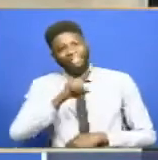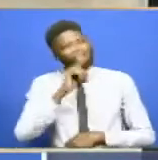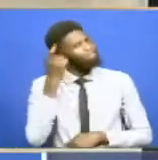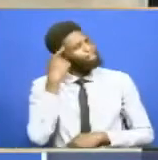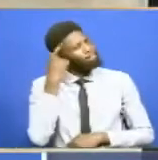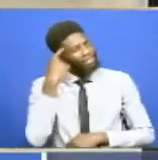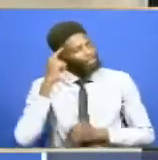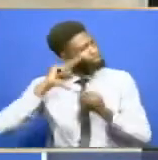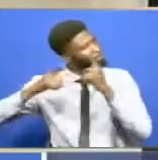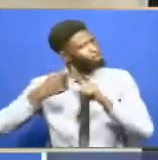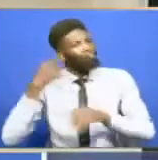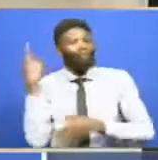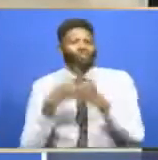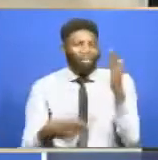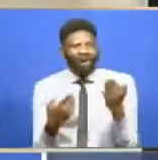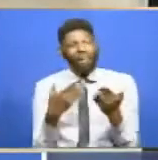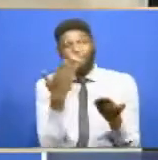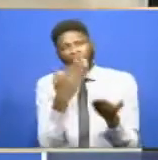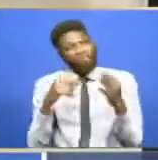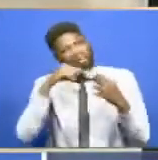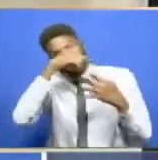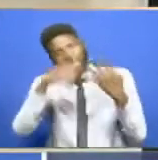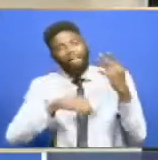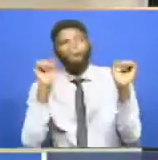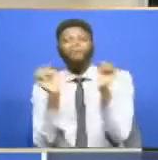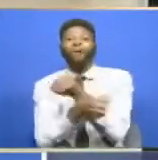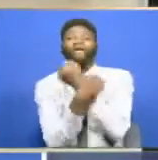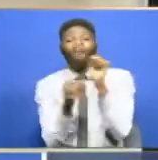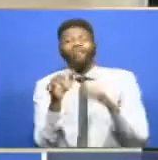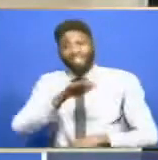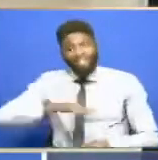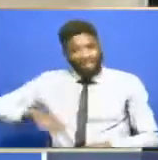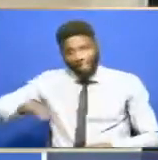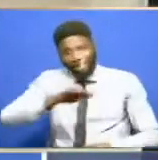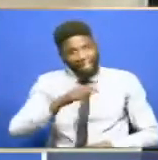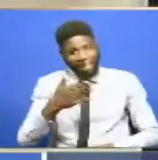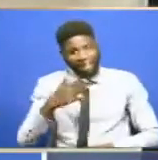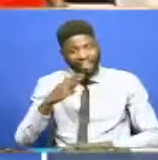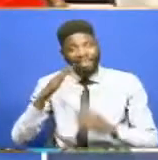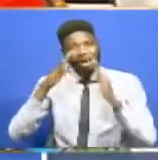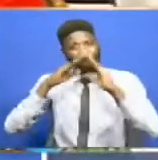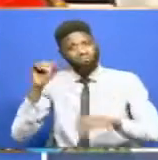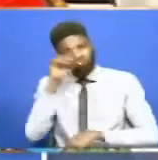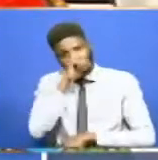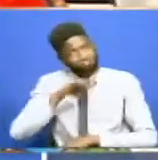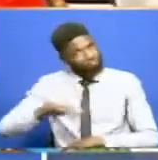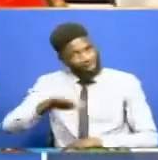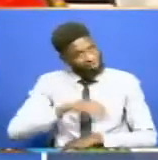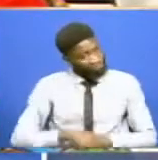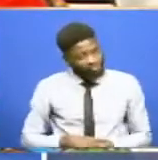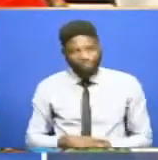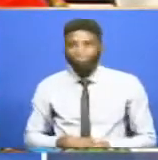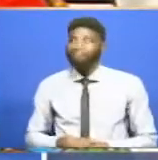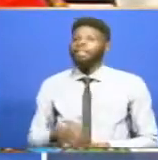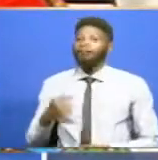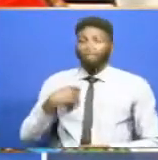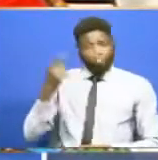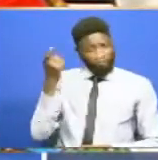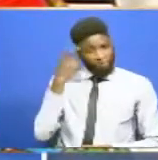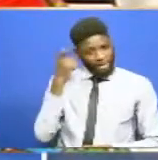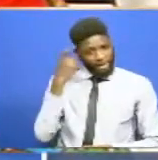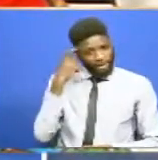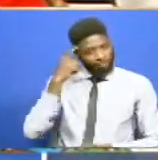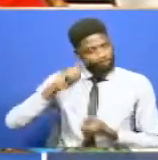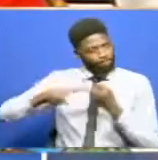your mind that this may not be possible in this setup? Okay, what went through my mind at first